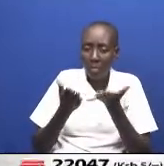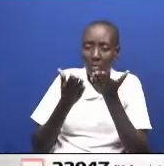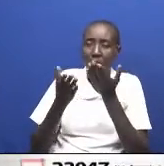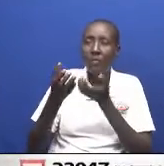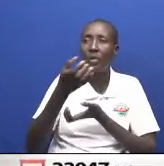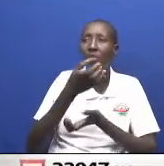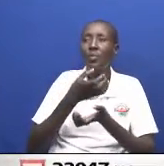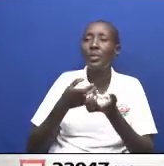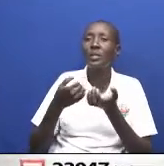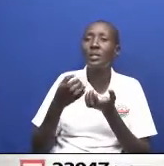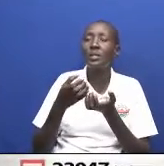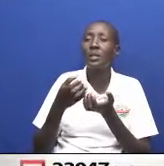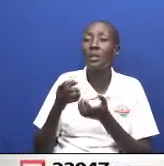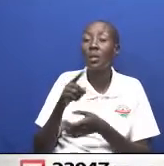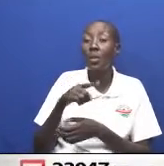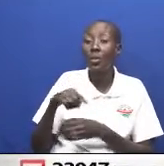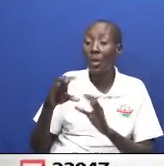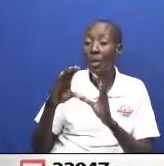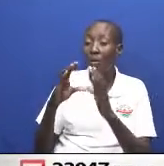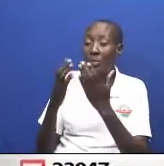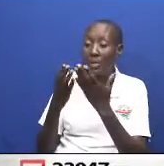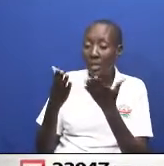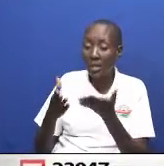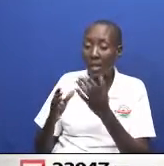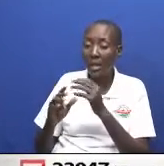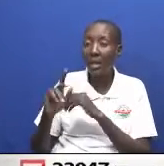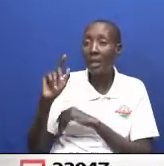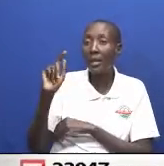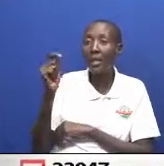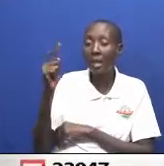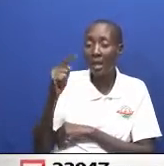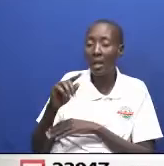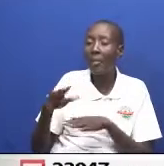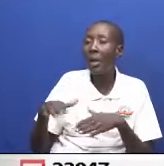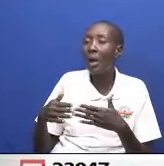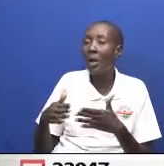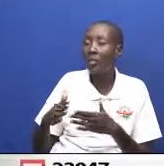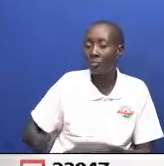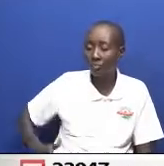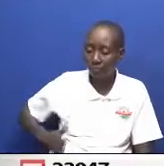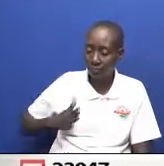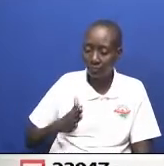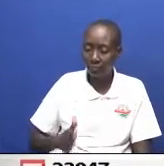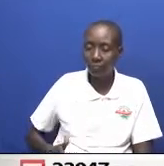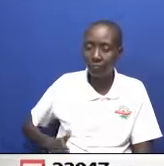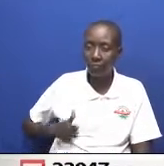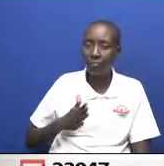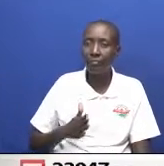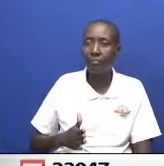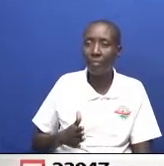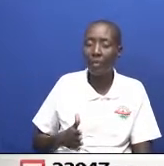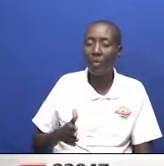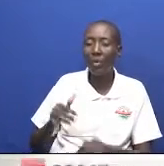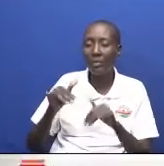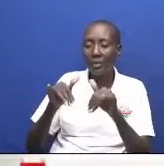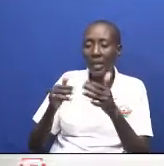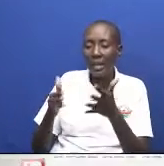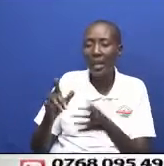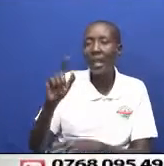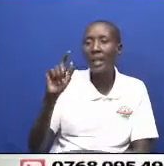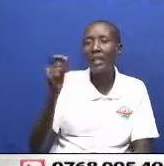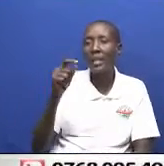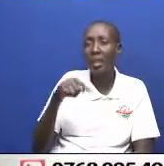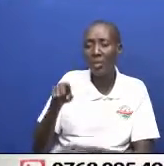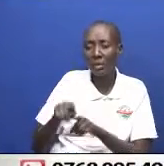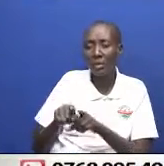Sikh community in Kenya came here with the railways and we have been here in Kenya. We are Kenyans,